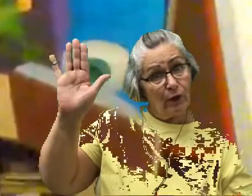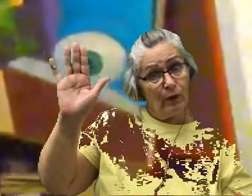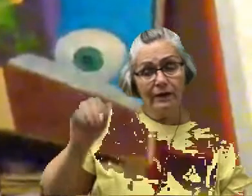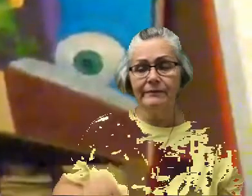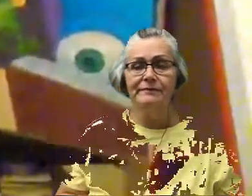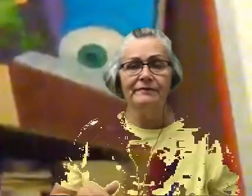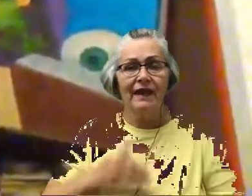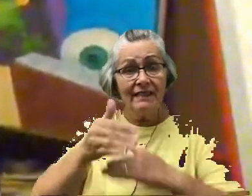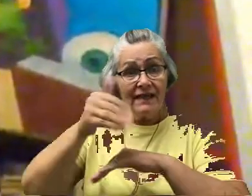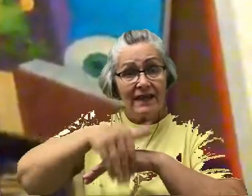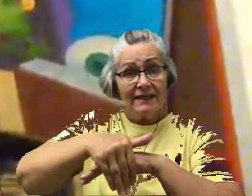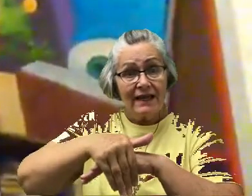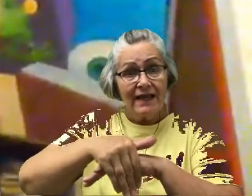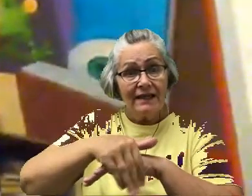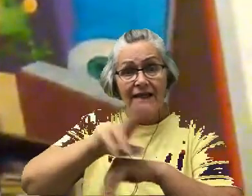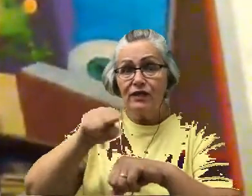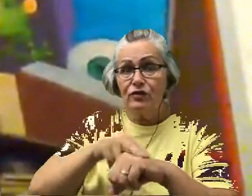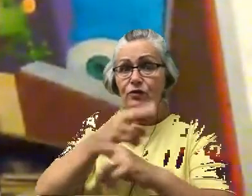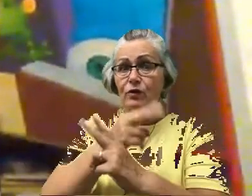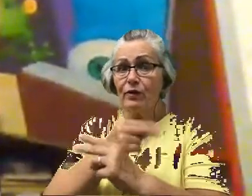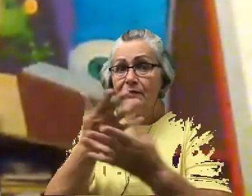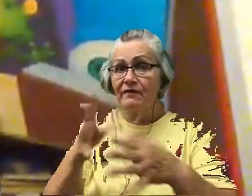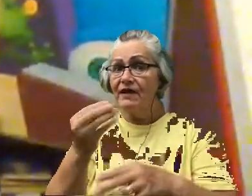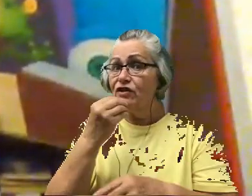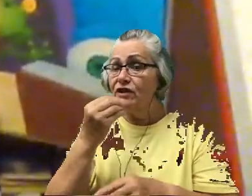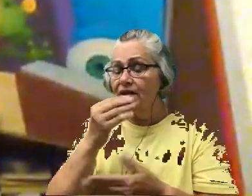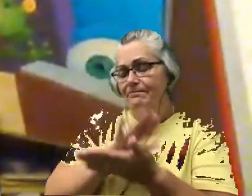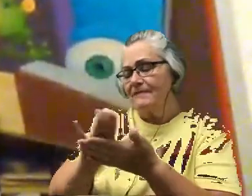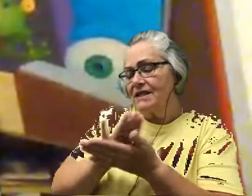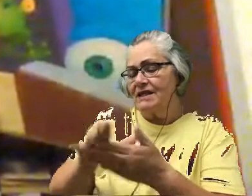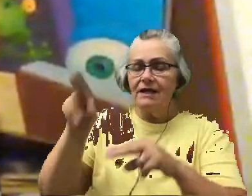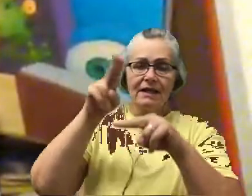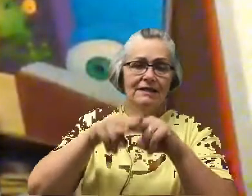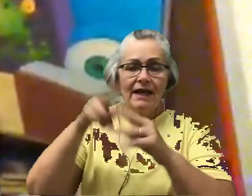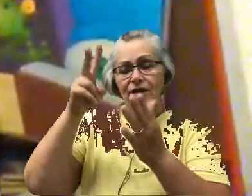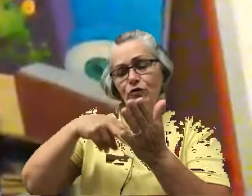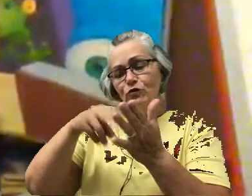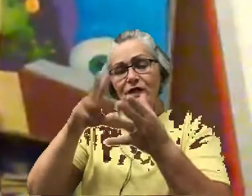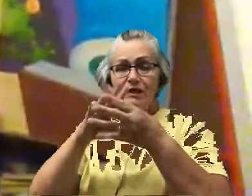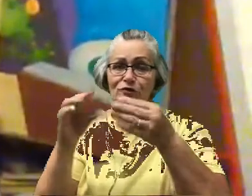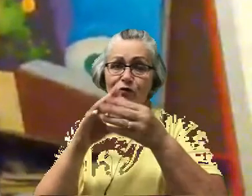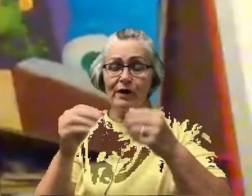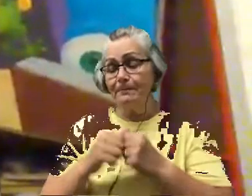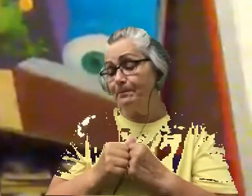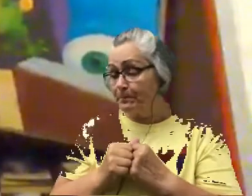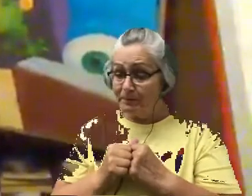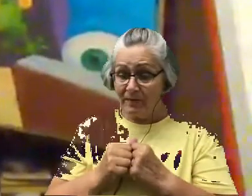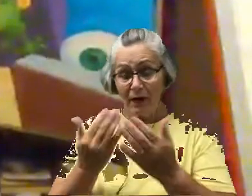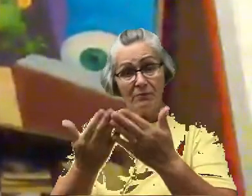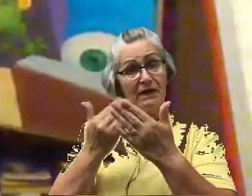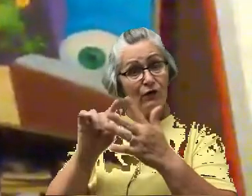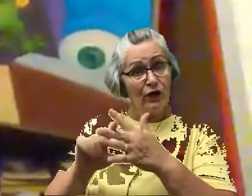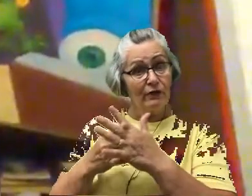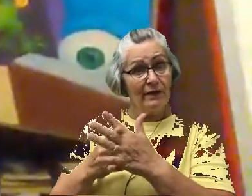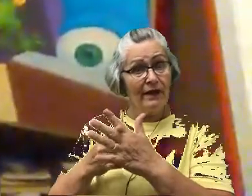The next evening, as usual, Rabbit finished dinner, tidied up, and sat down to read himself a story. But before he could begin, he